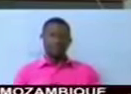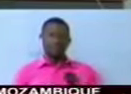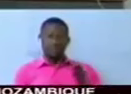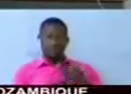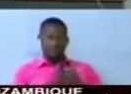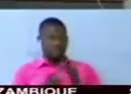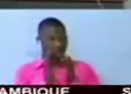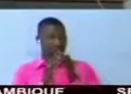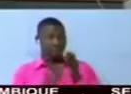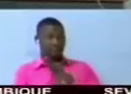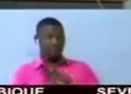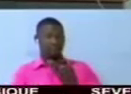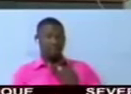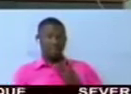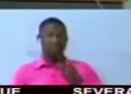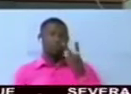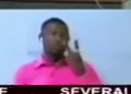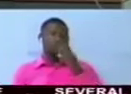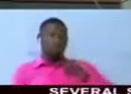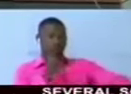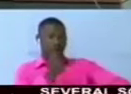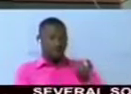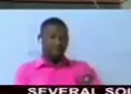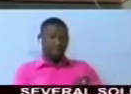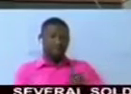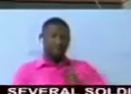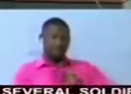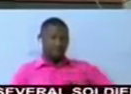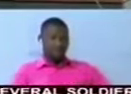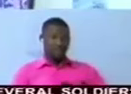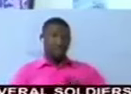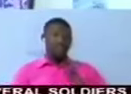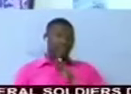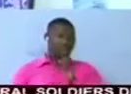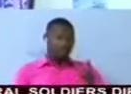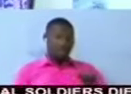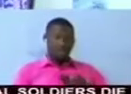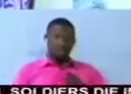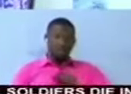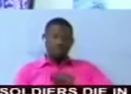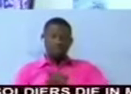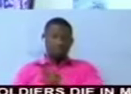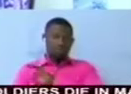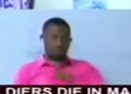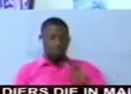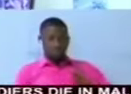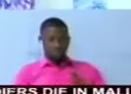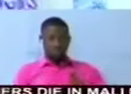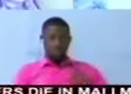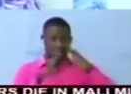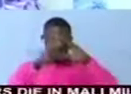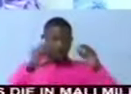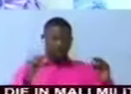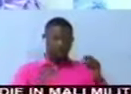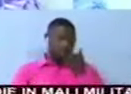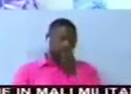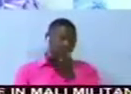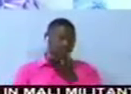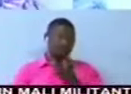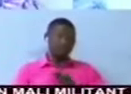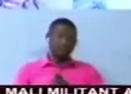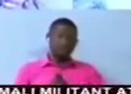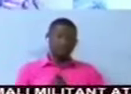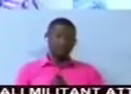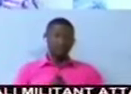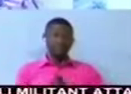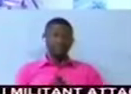just mentioned that the two of my wife, each of them has our own house. Fiñ ma jëlé suma aaw